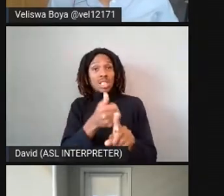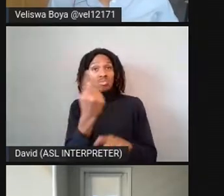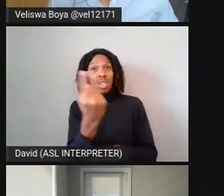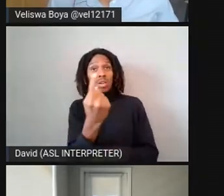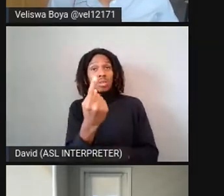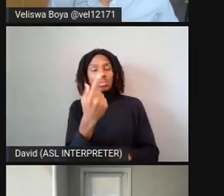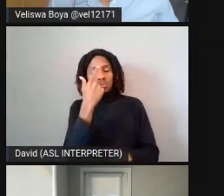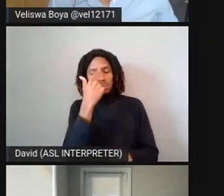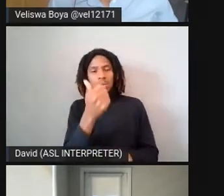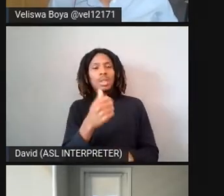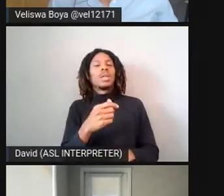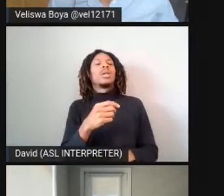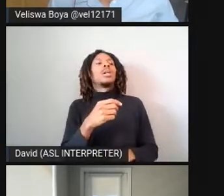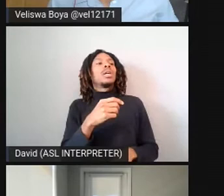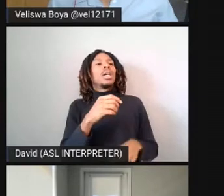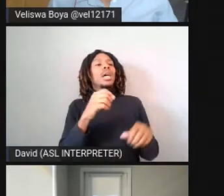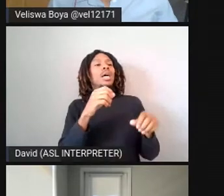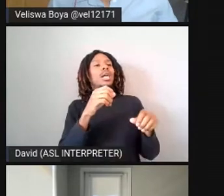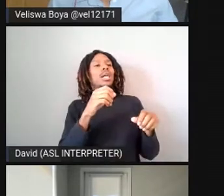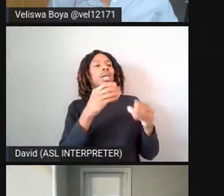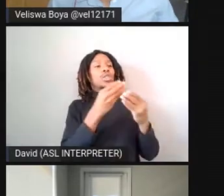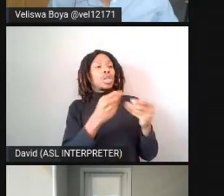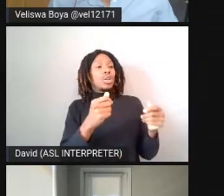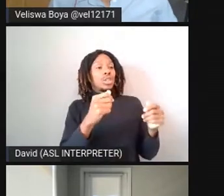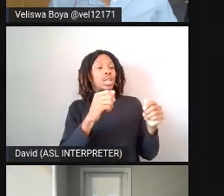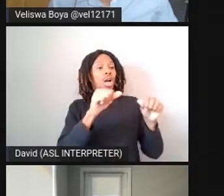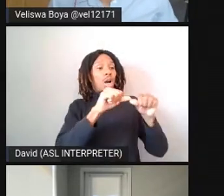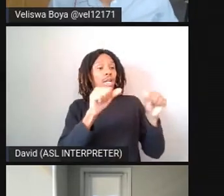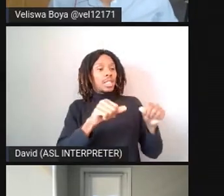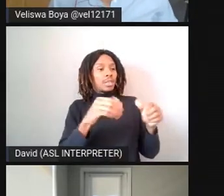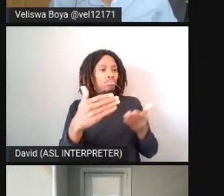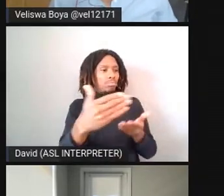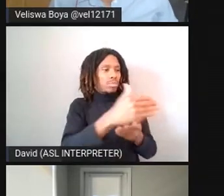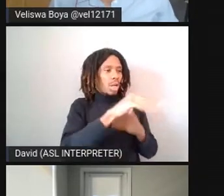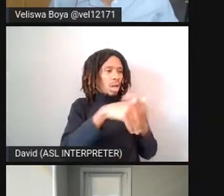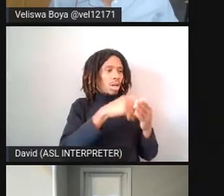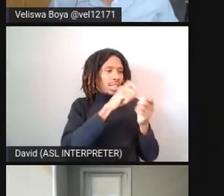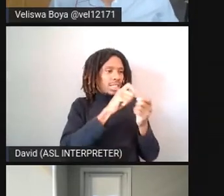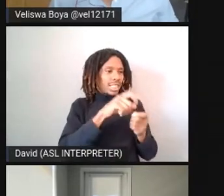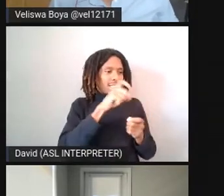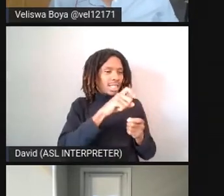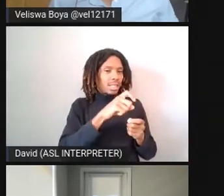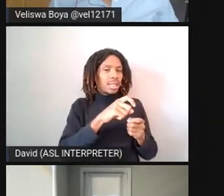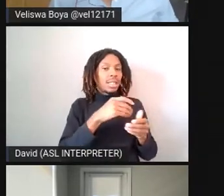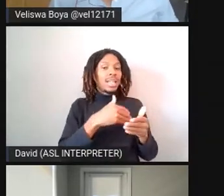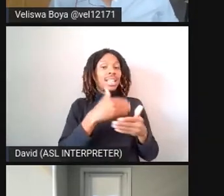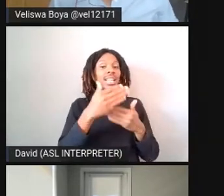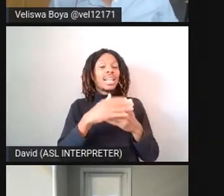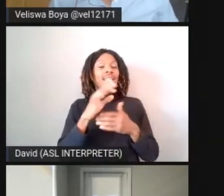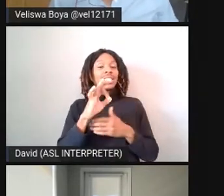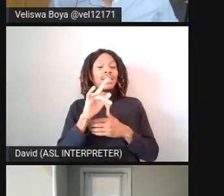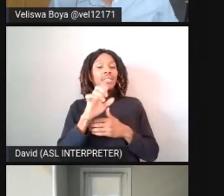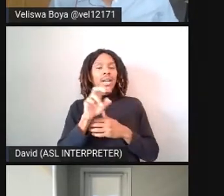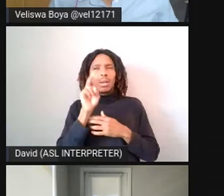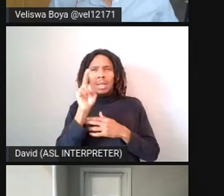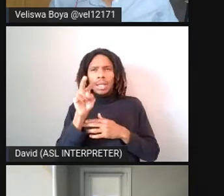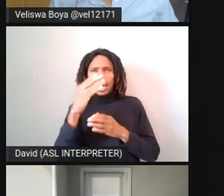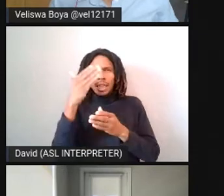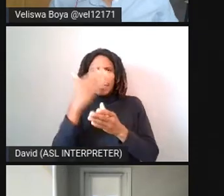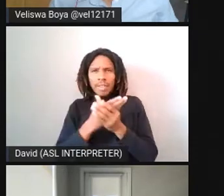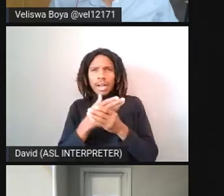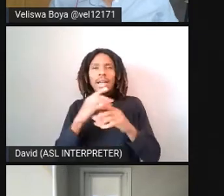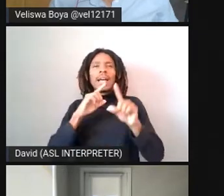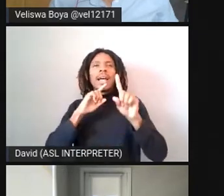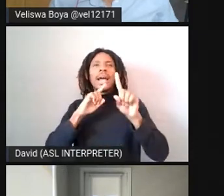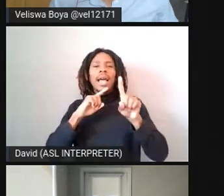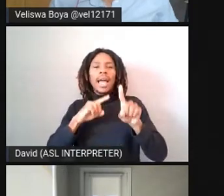the solutions architects can gather all the details needed in an Excel file. You would just look at the file and enter the